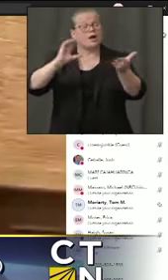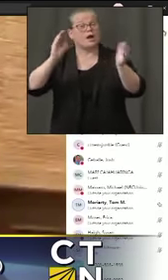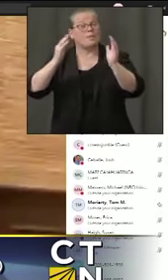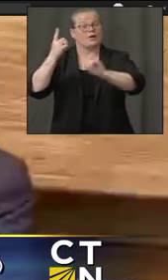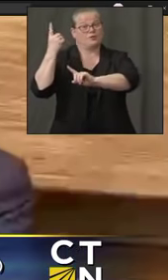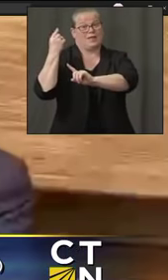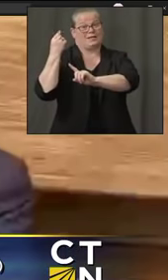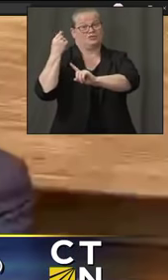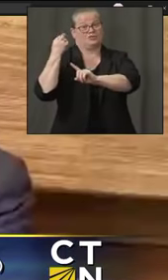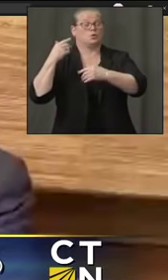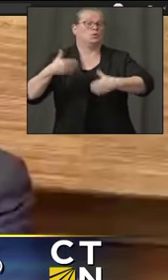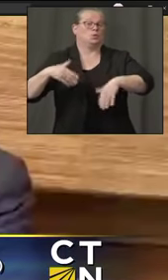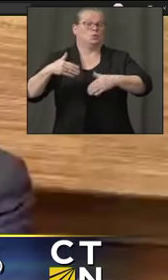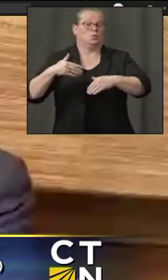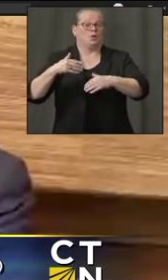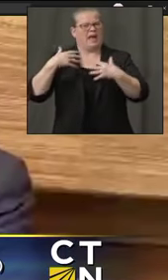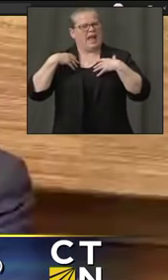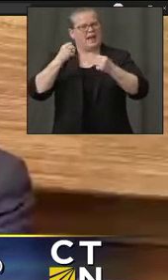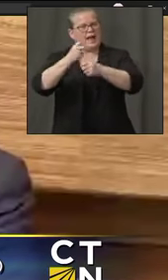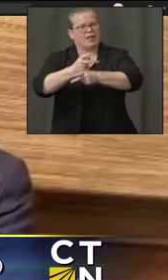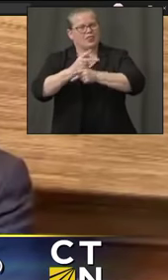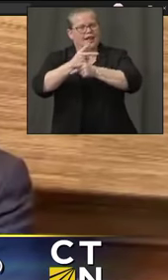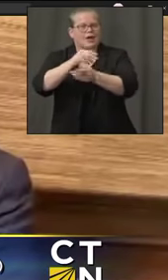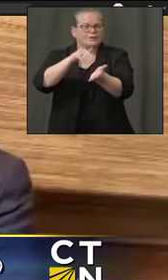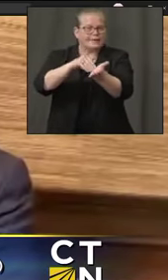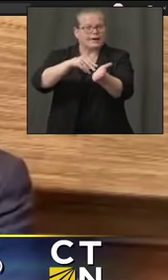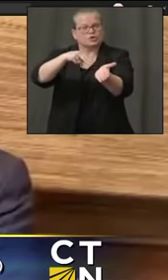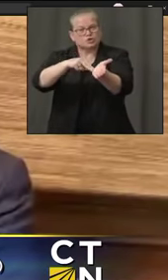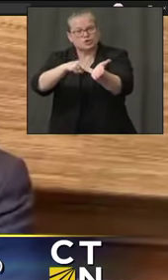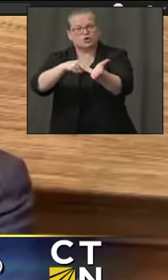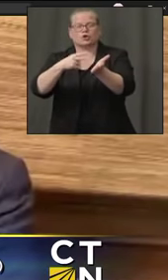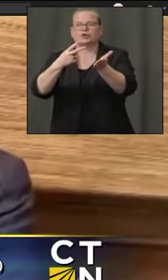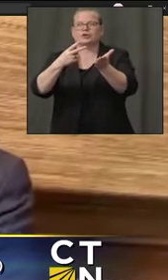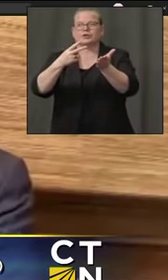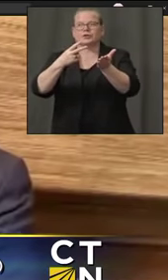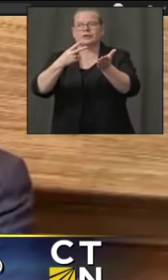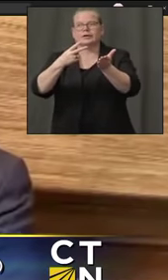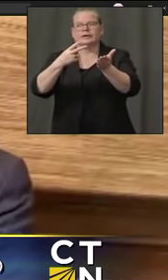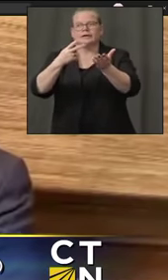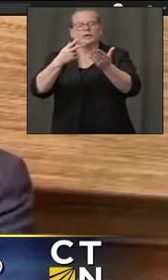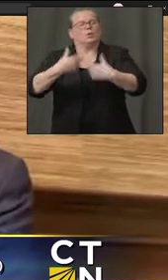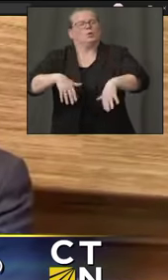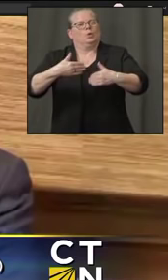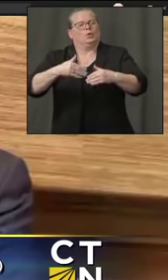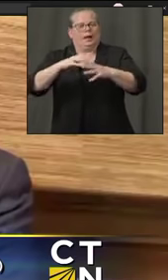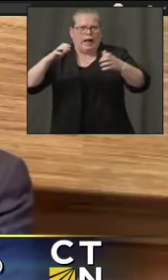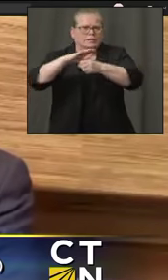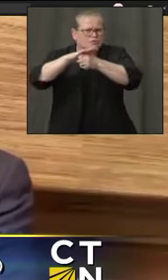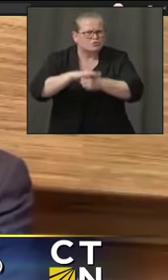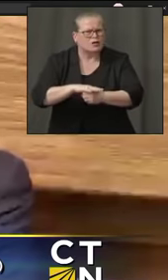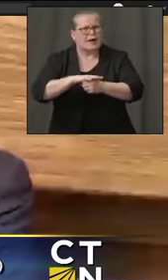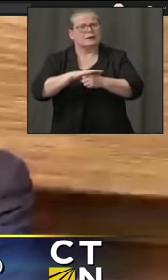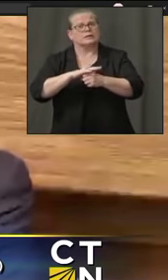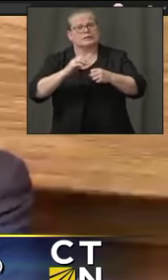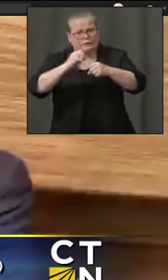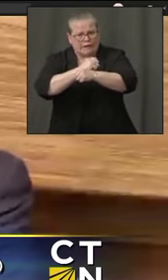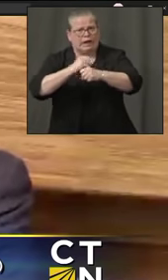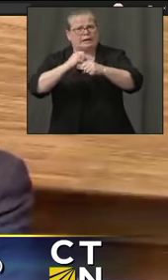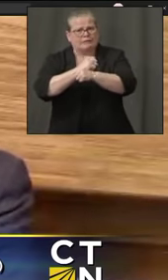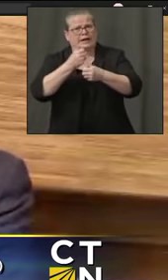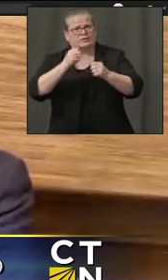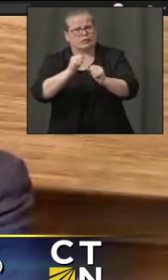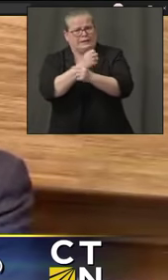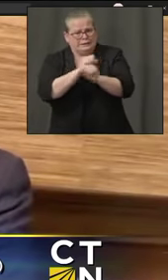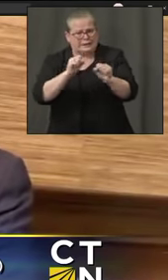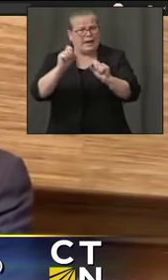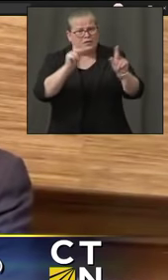workers in particular are under extreme stress and anxiety, fighting to save lives, while in many cases isolating themselves after their